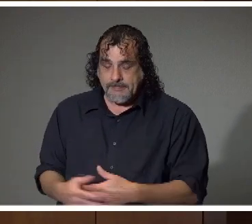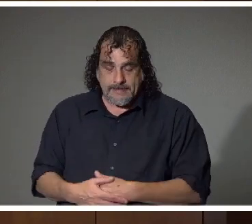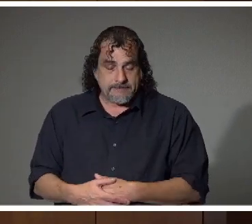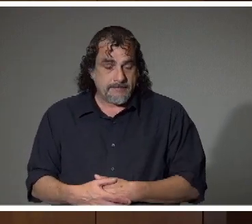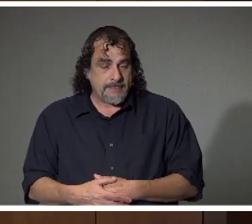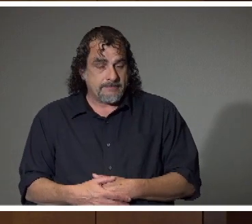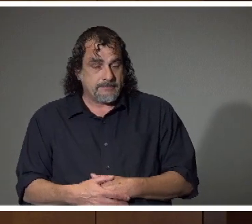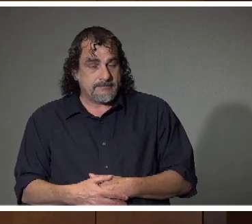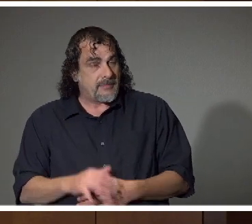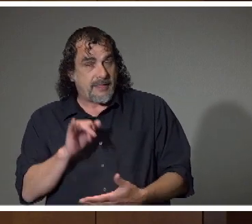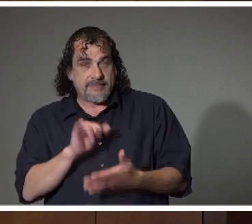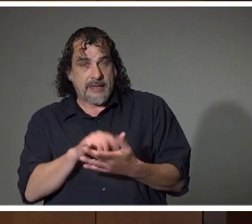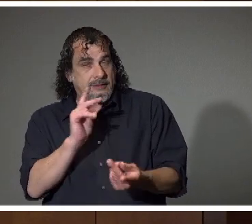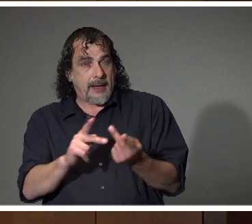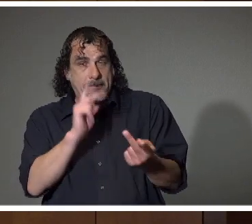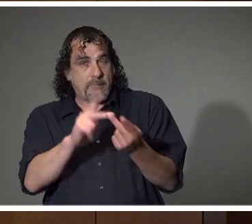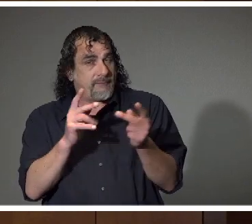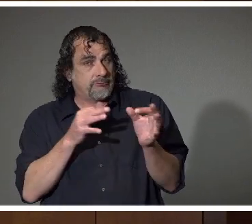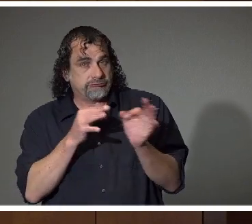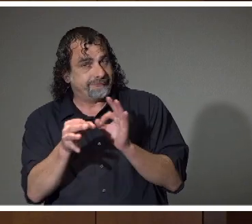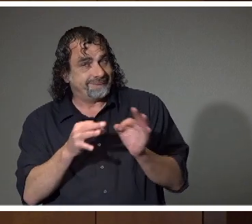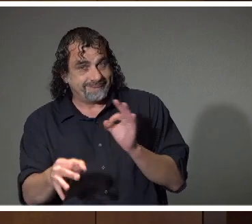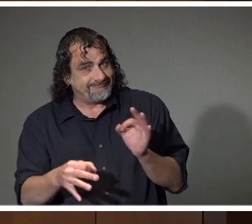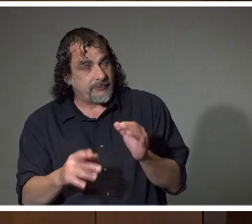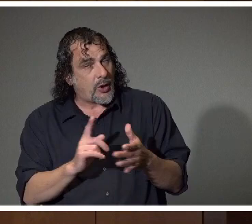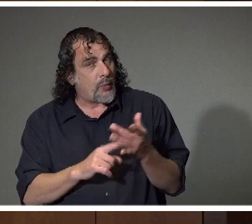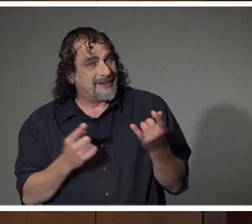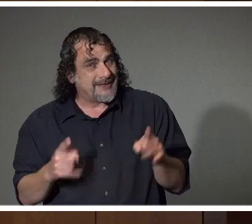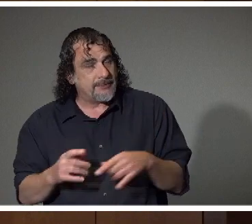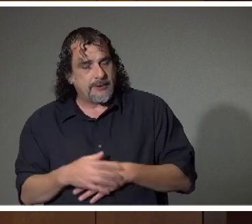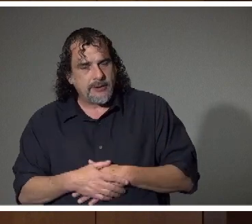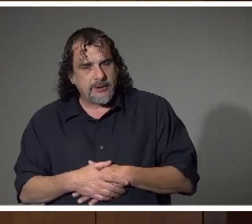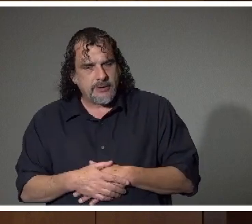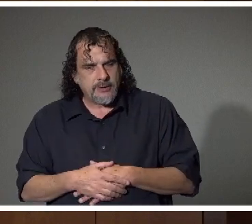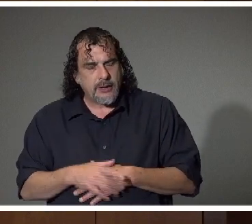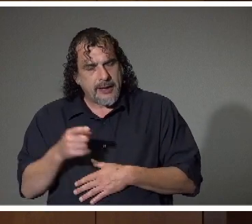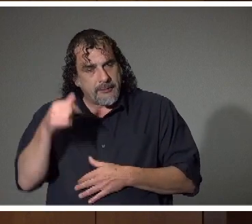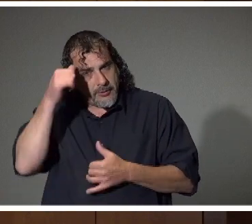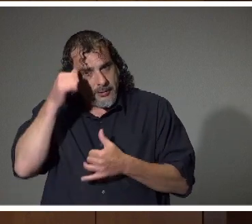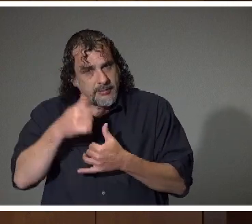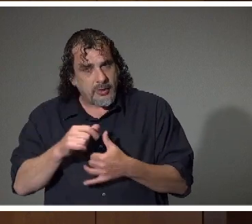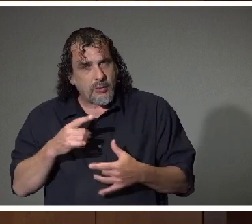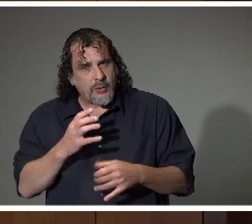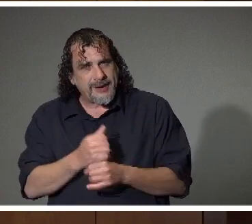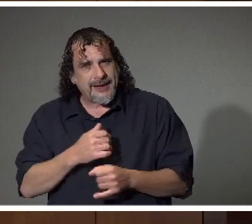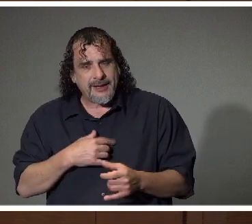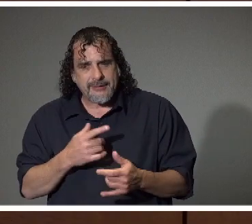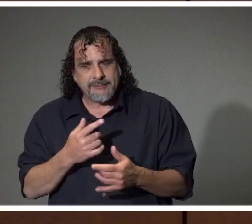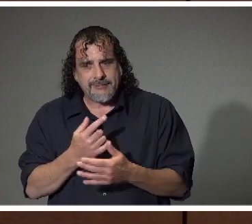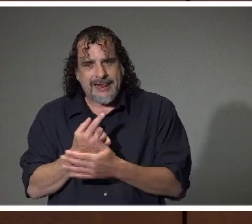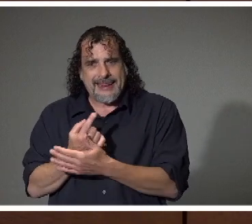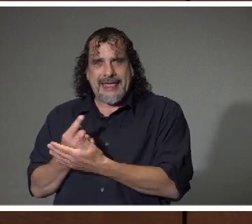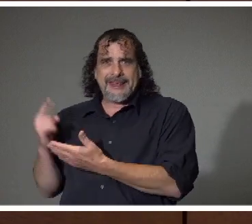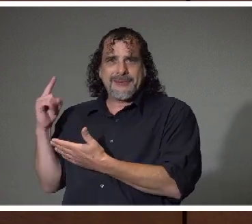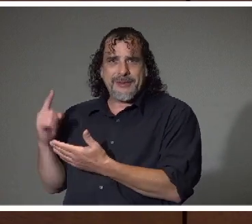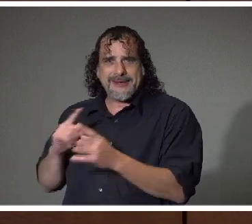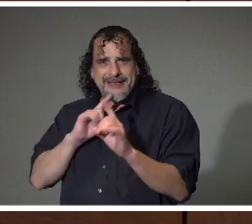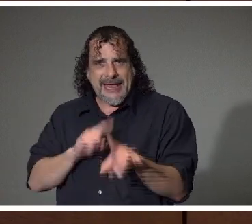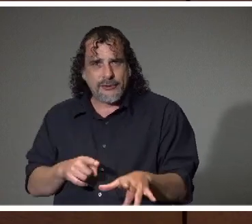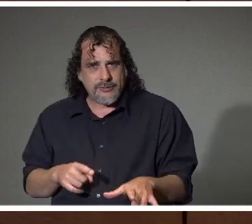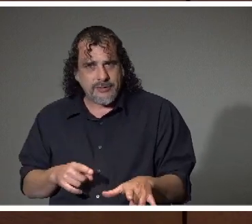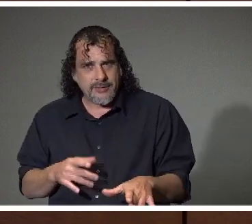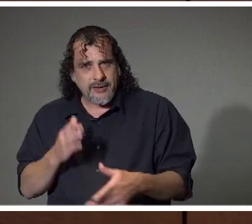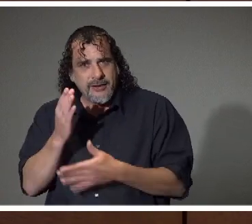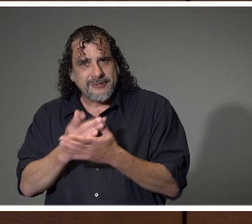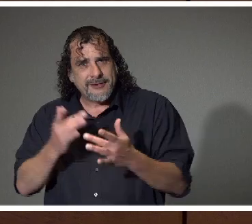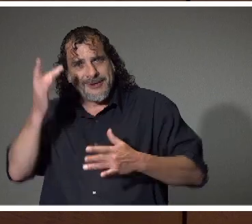that's a perfect explanation of what's happening. And also remember that we're getting results from a week ago. Someone gets sick, they're